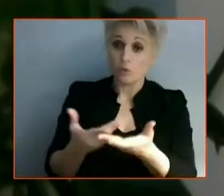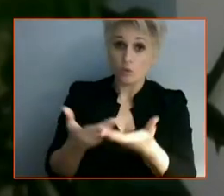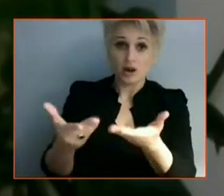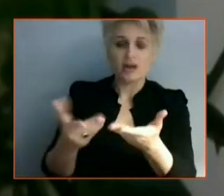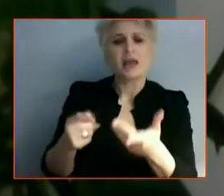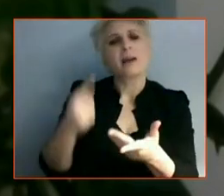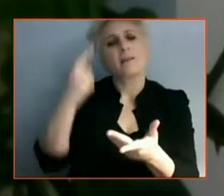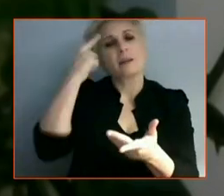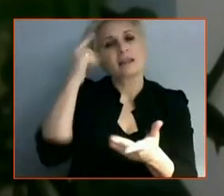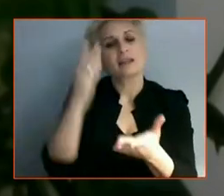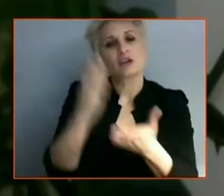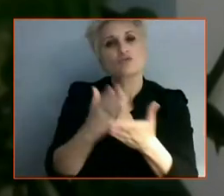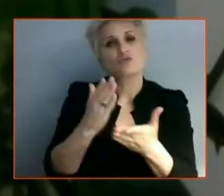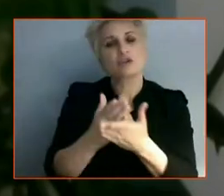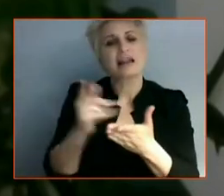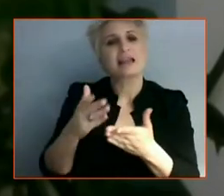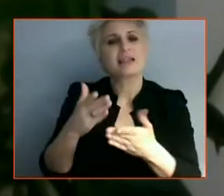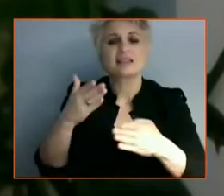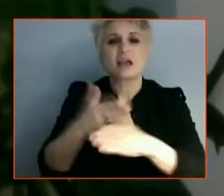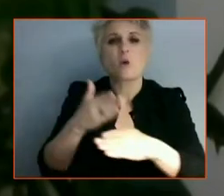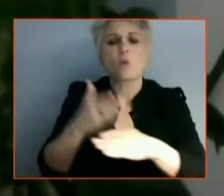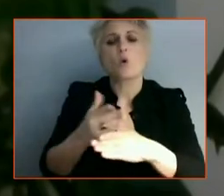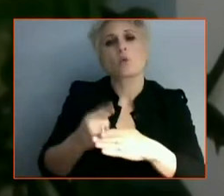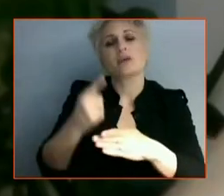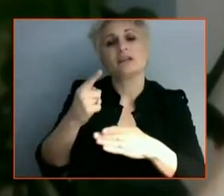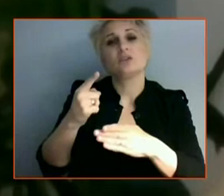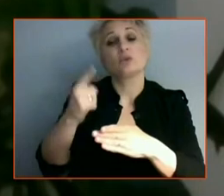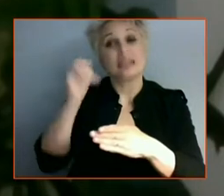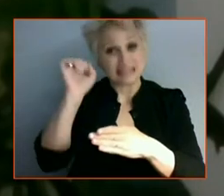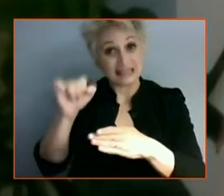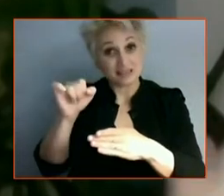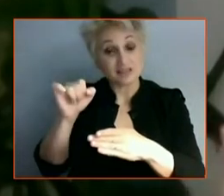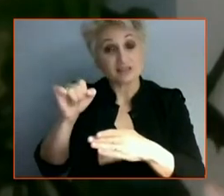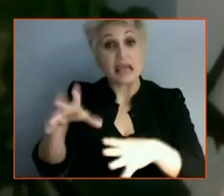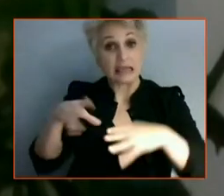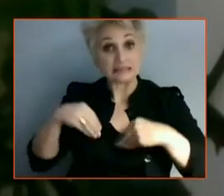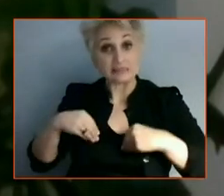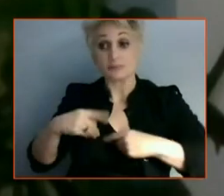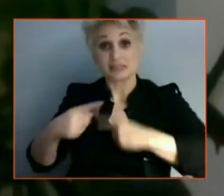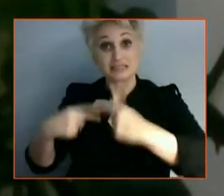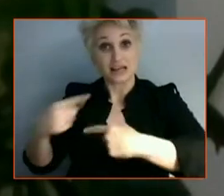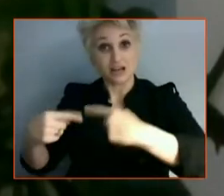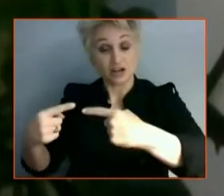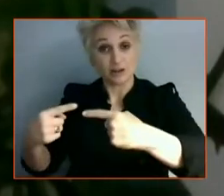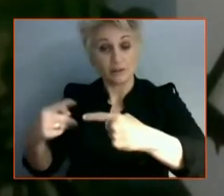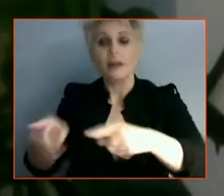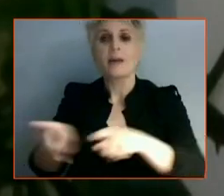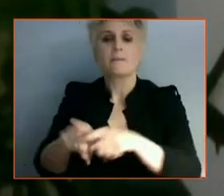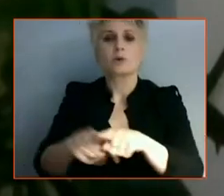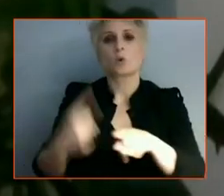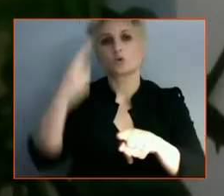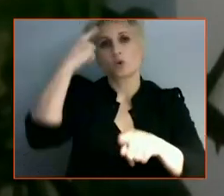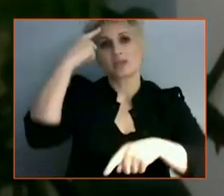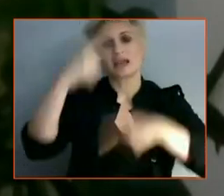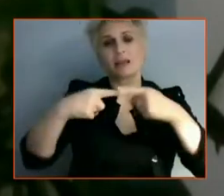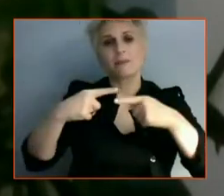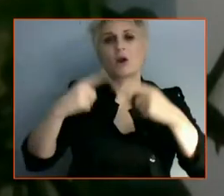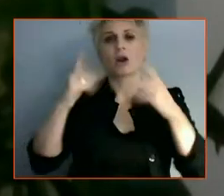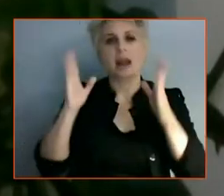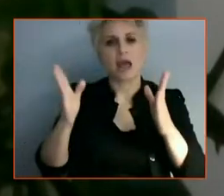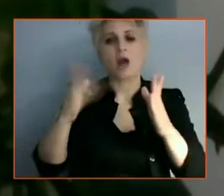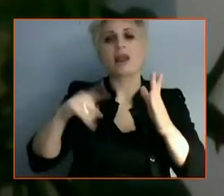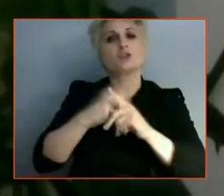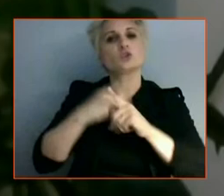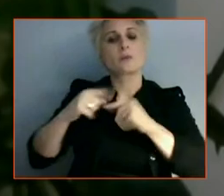moving that mahi from the position of sustainability, which is kind of poised in equilibrium, to one of regeneration. So when we're